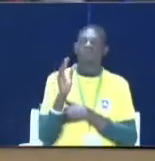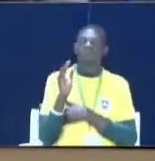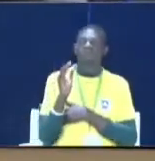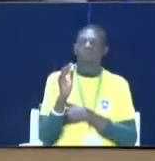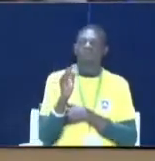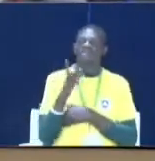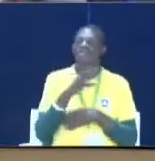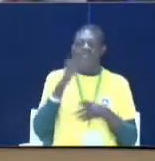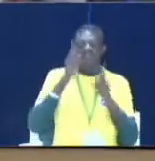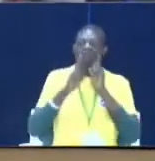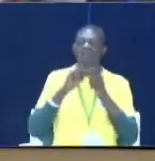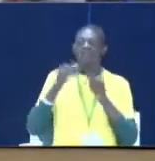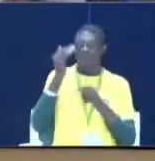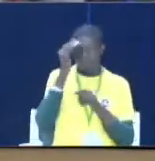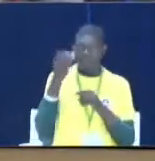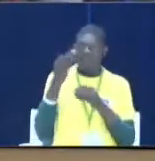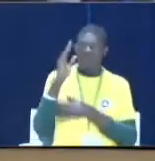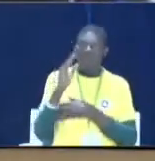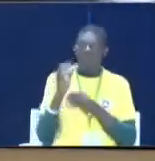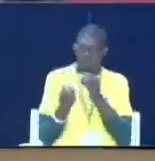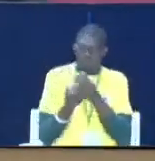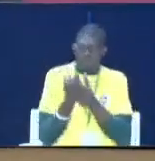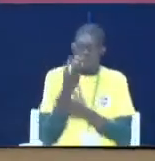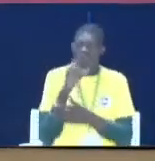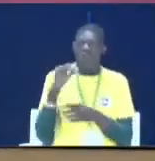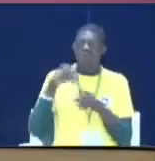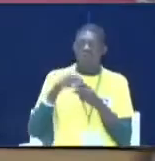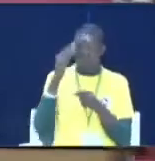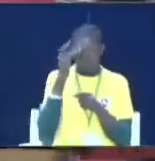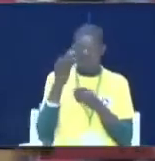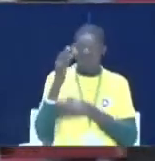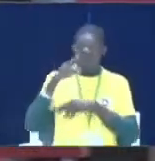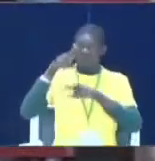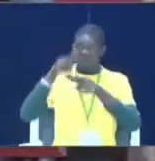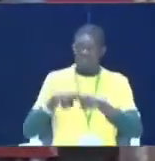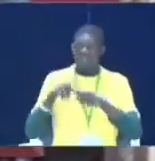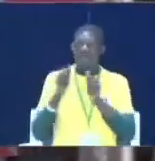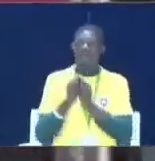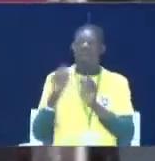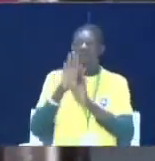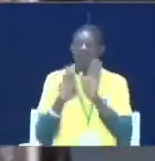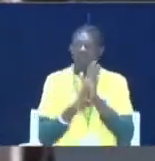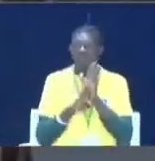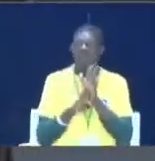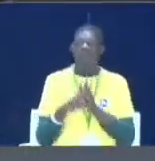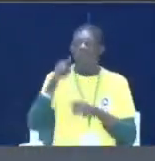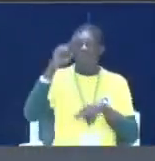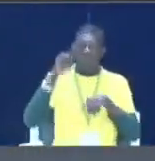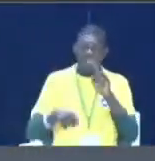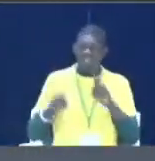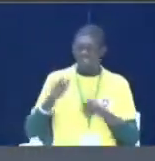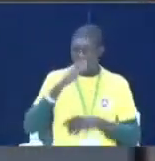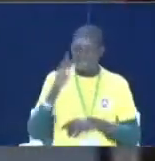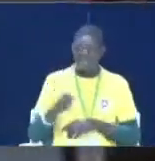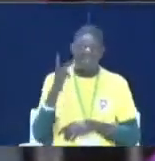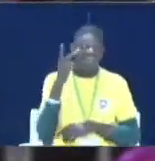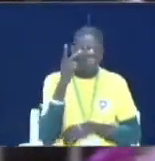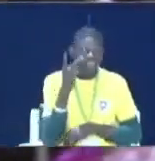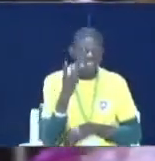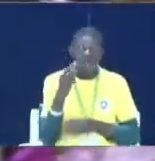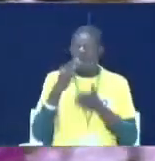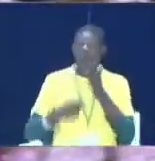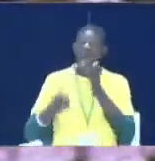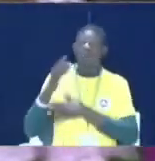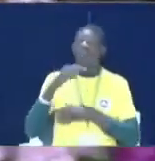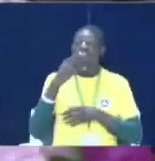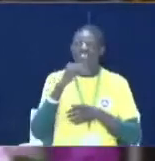I'm talking about the knowledge of God. Growing in the knowledge of God. Sitting down with the scriptures. You can never see what God